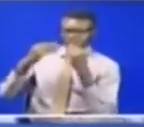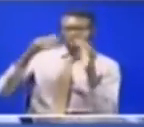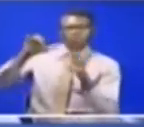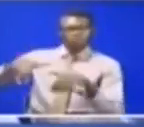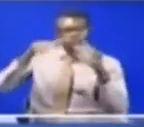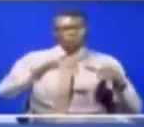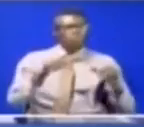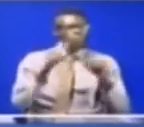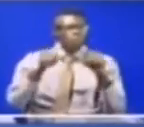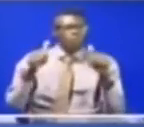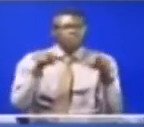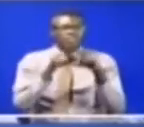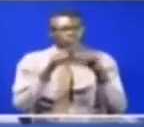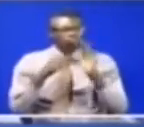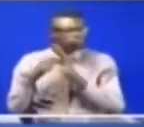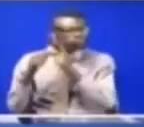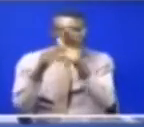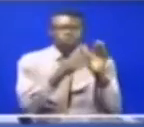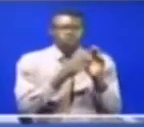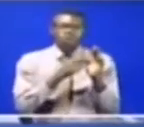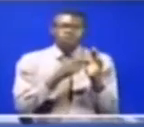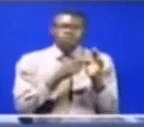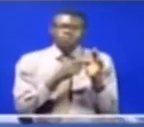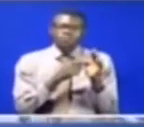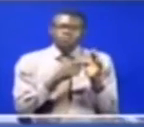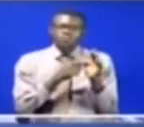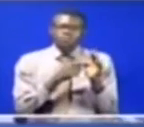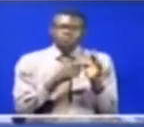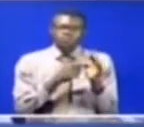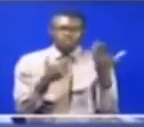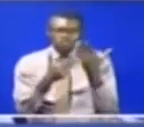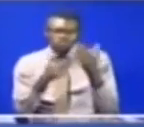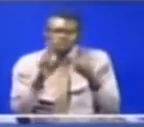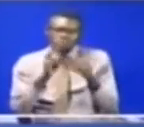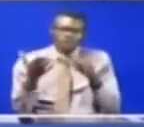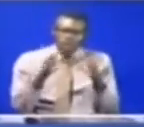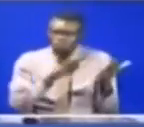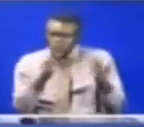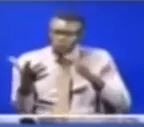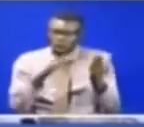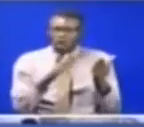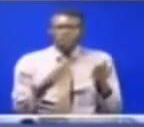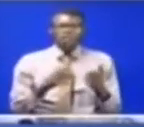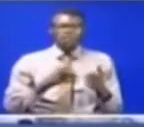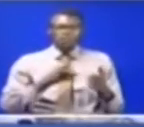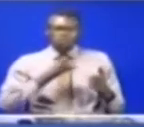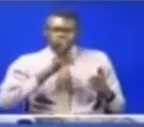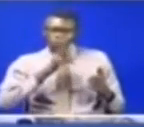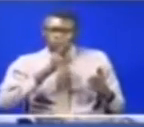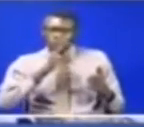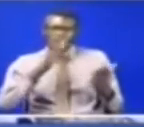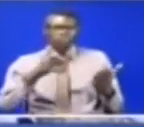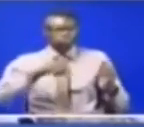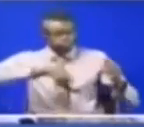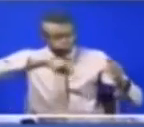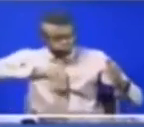biashara, ametuonyesha namna ya kufanya kutumia technology kama mambo ya kupiga maji kwa mtoni na